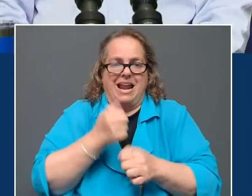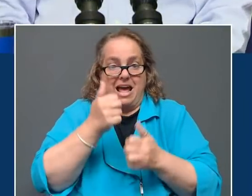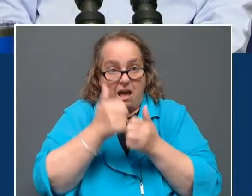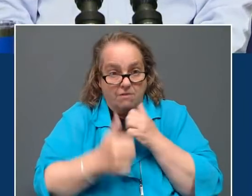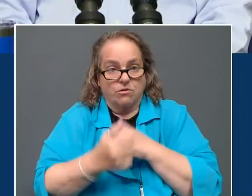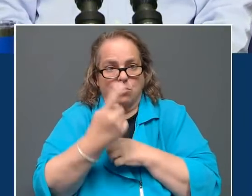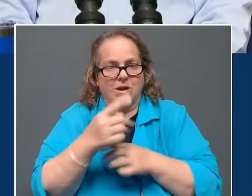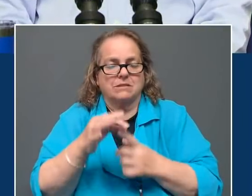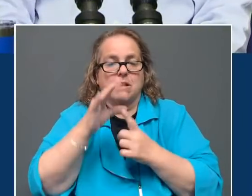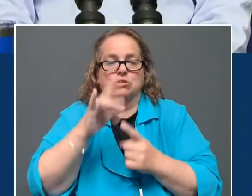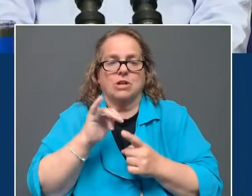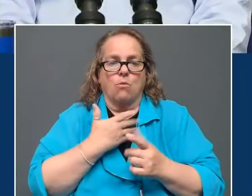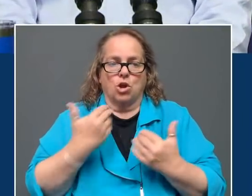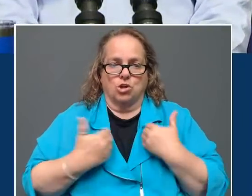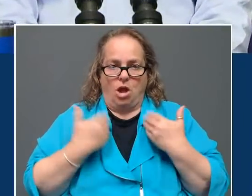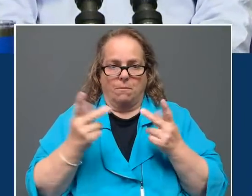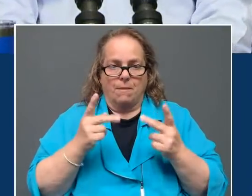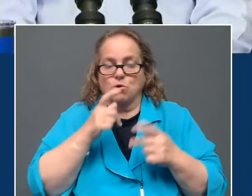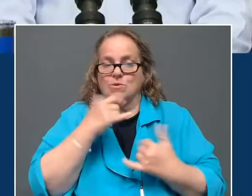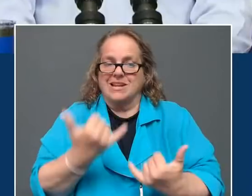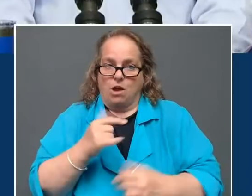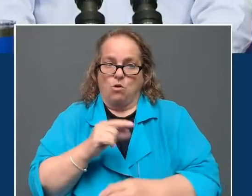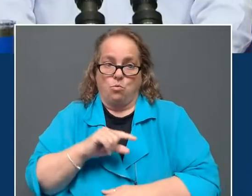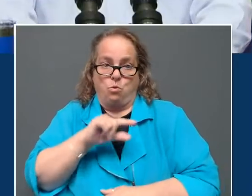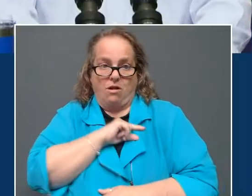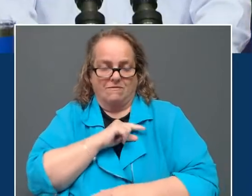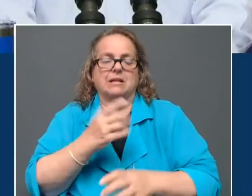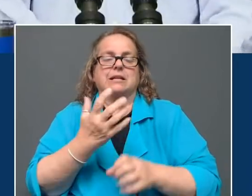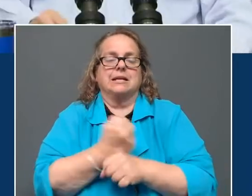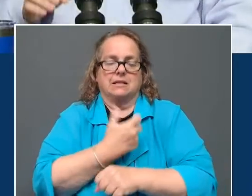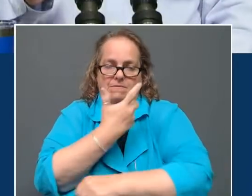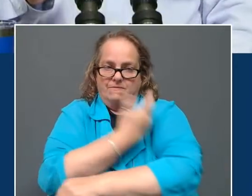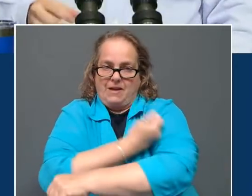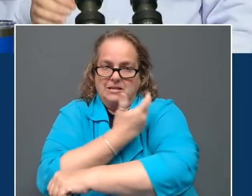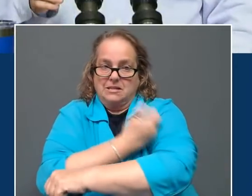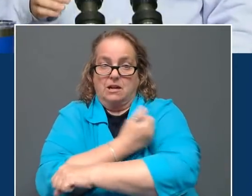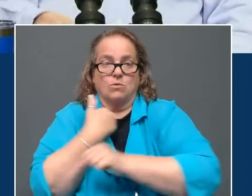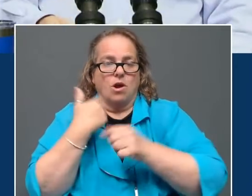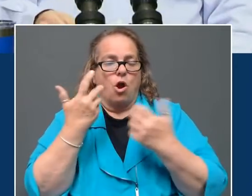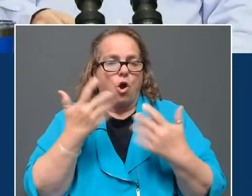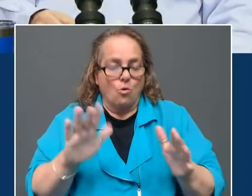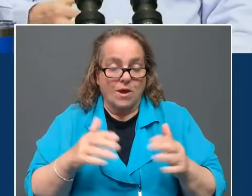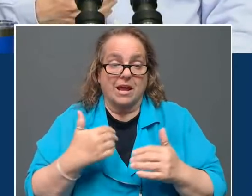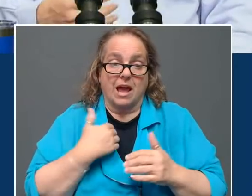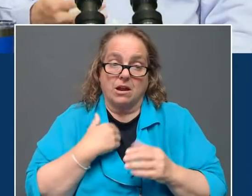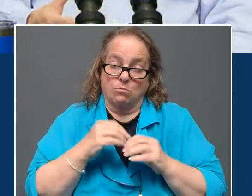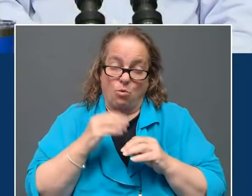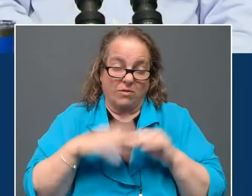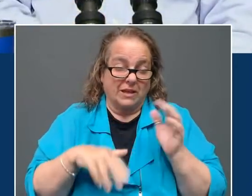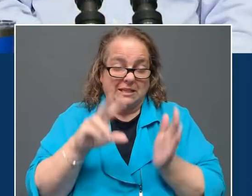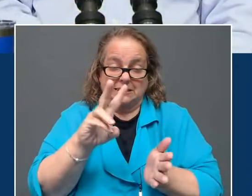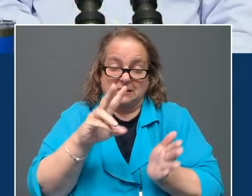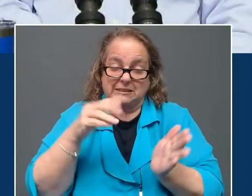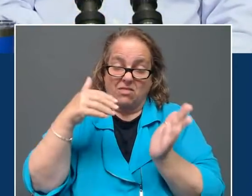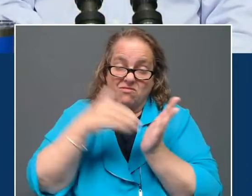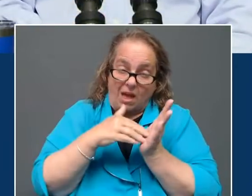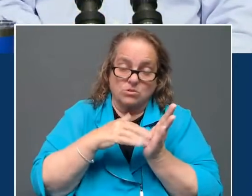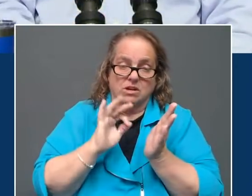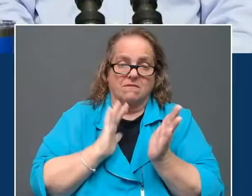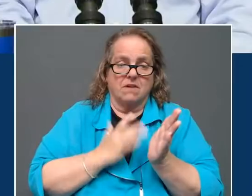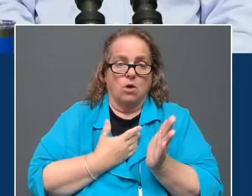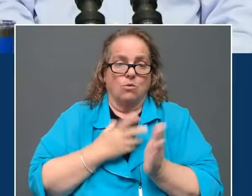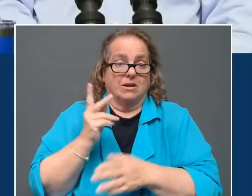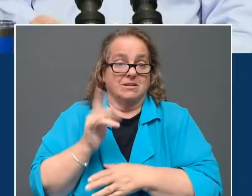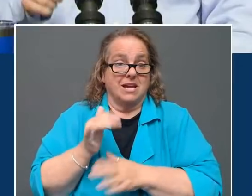our young people who now qualify, vaccinated. We've already lost more than 6,000 of our fellow Kentuckians to this